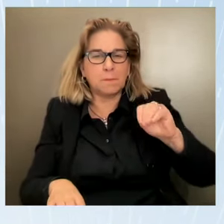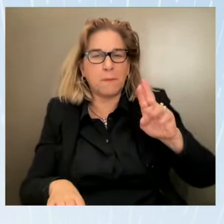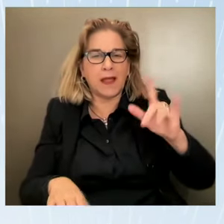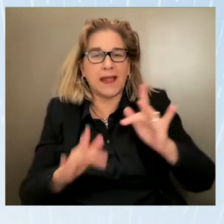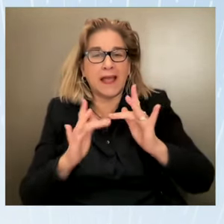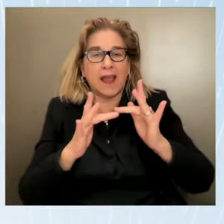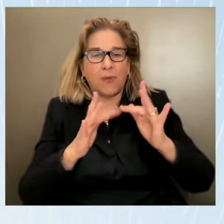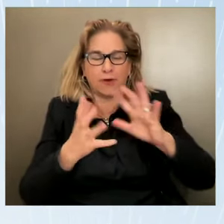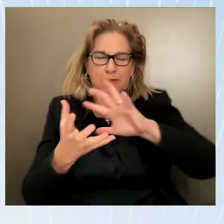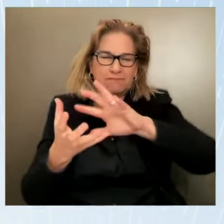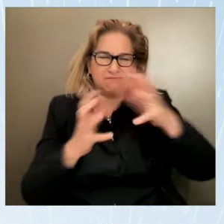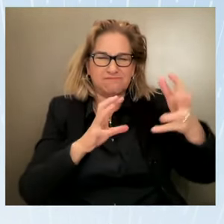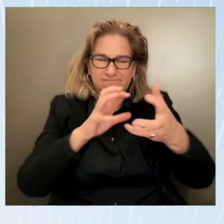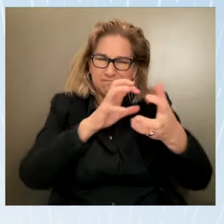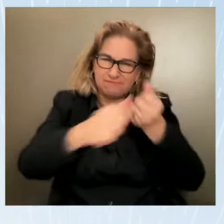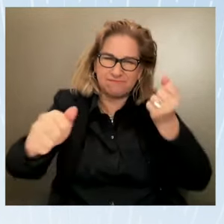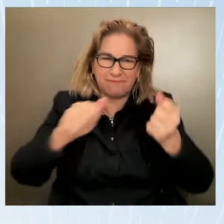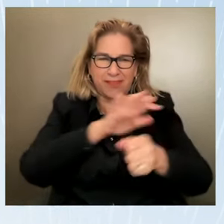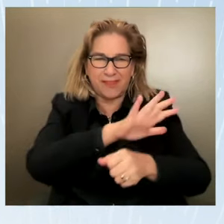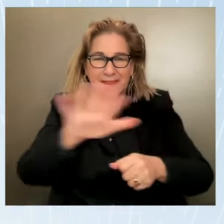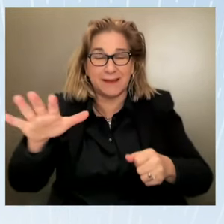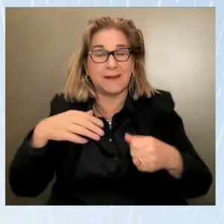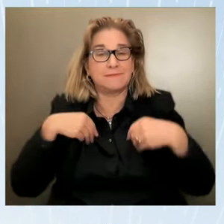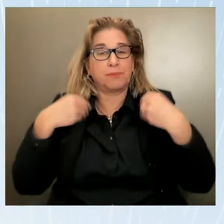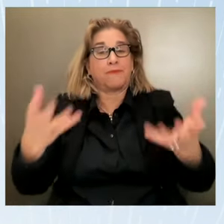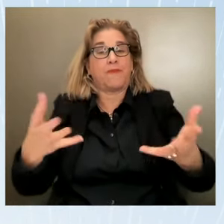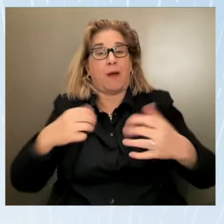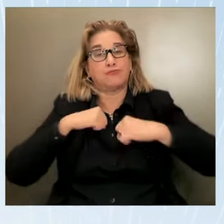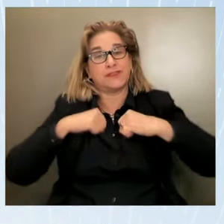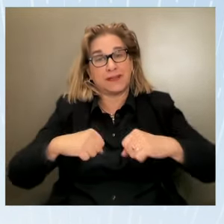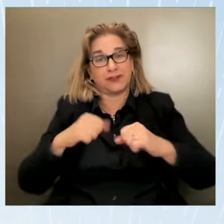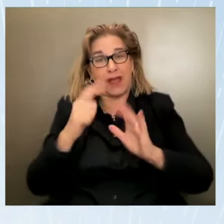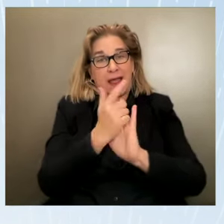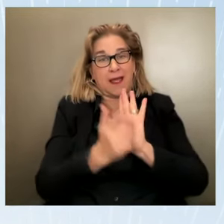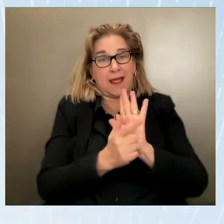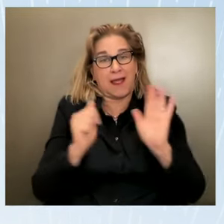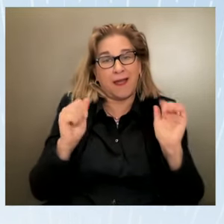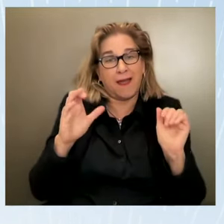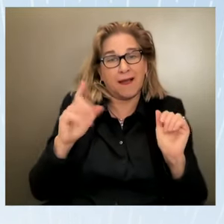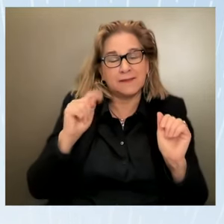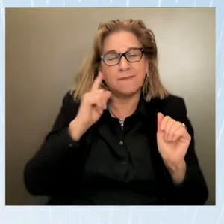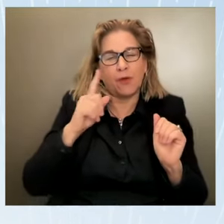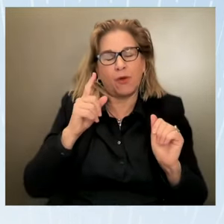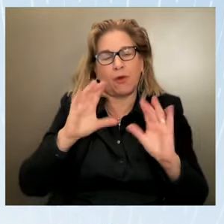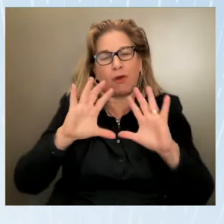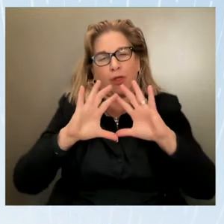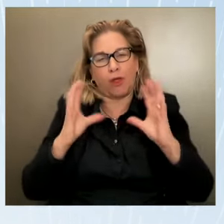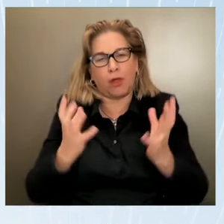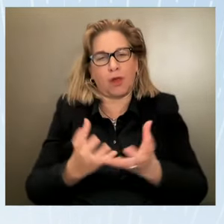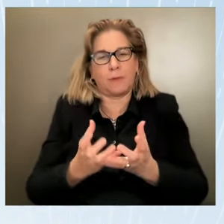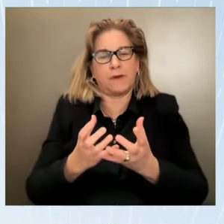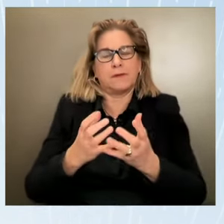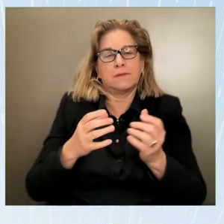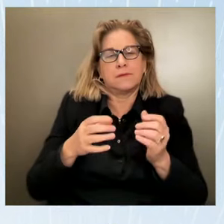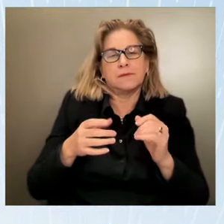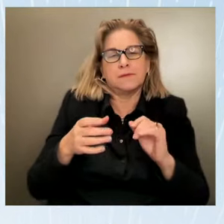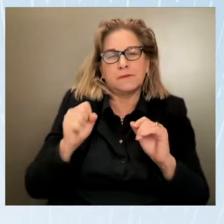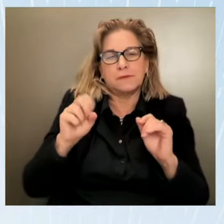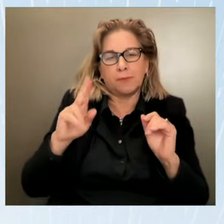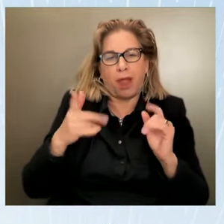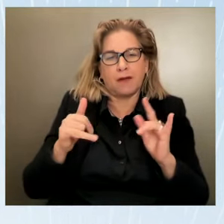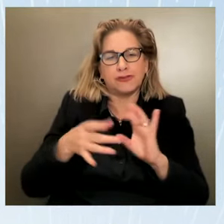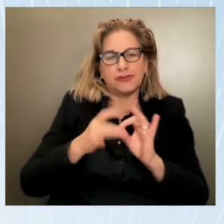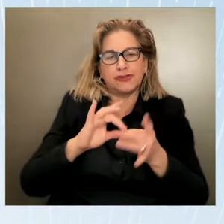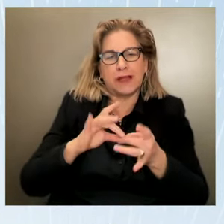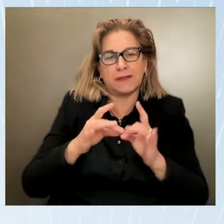chains. Second, over the last year, President Biden has worked across the aisle to sign important pieces of bipartisan legislation